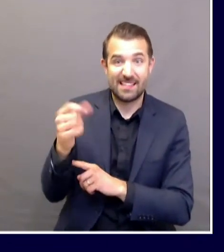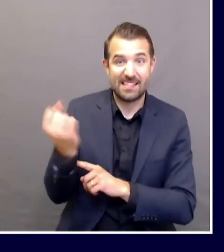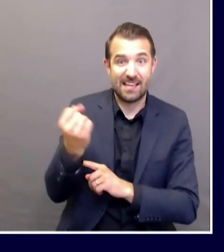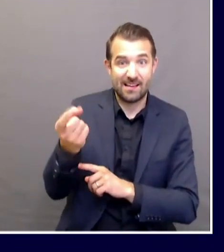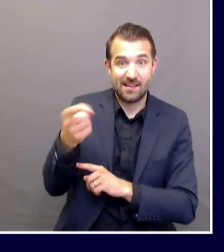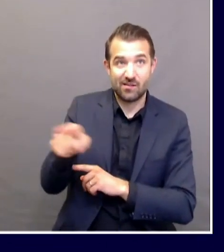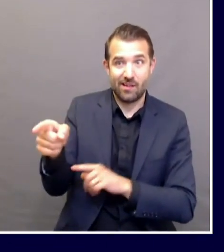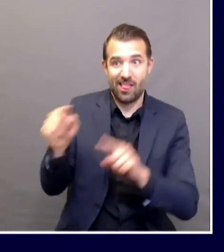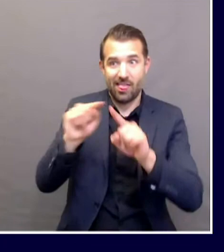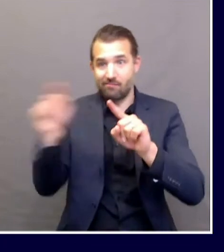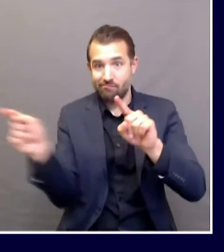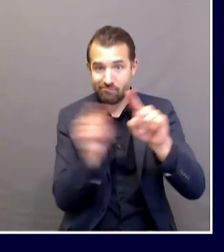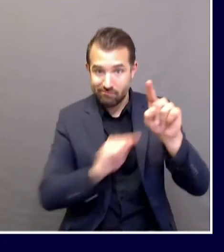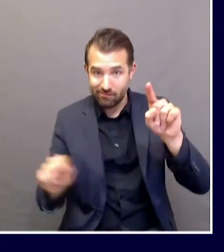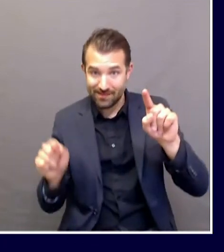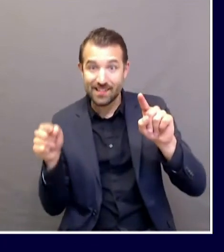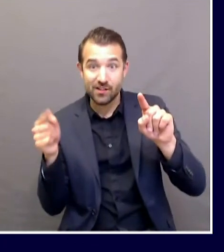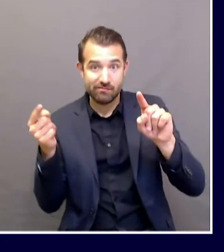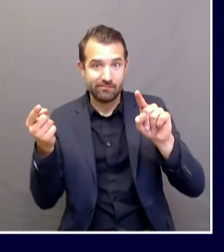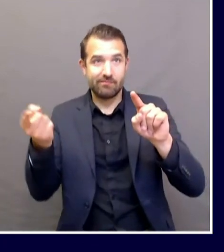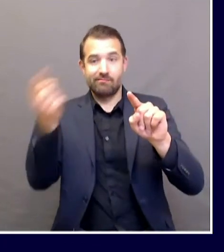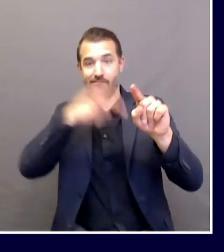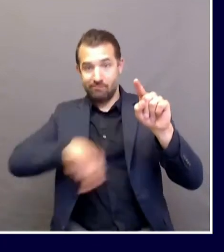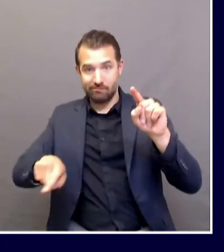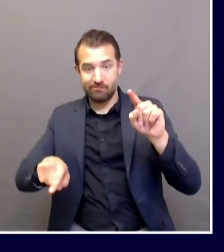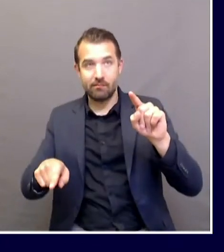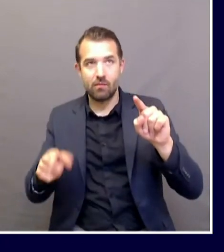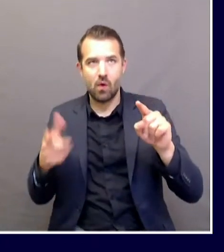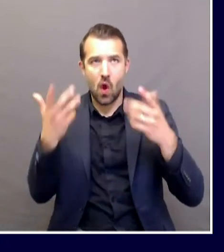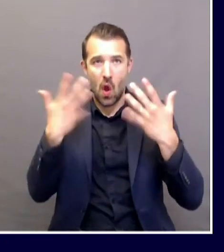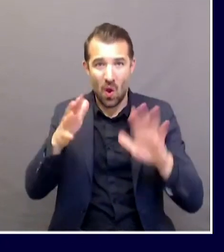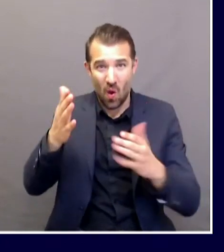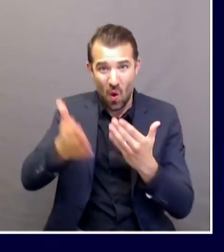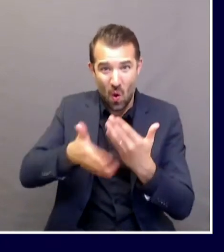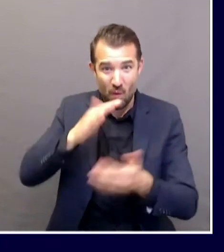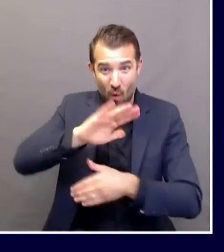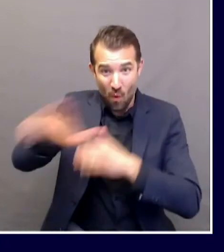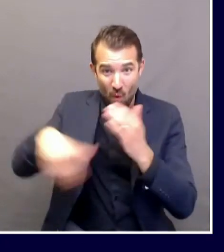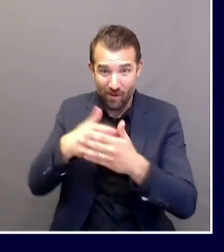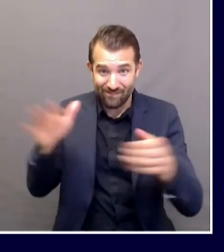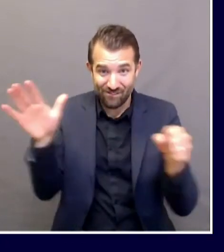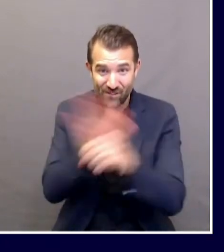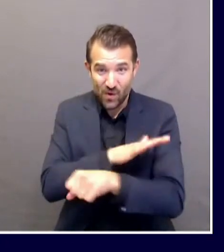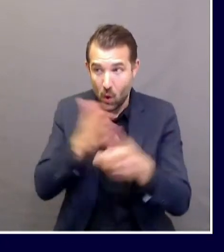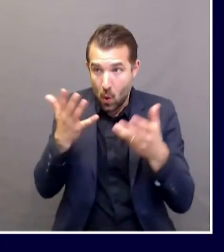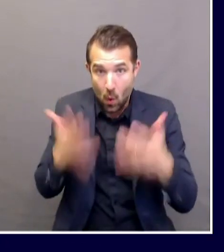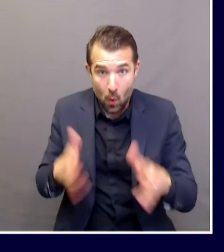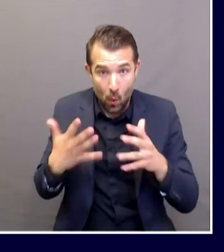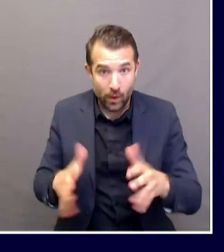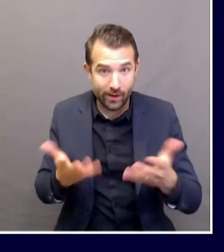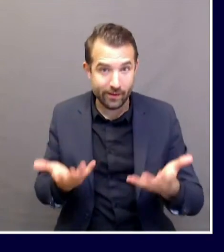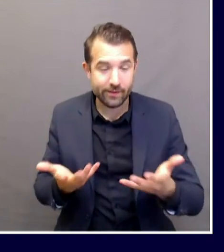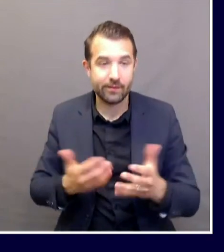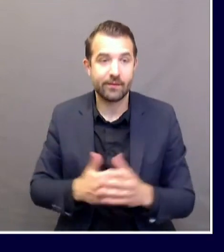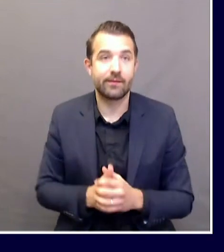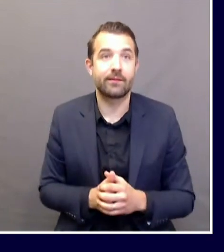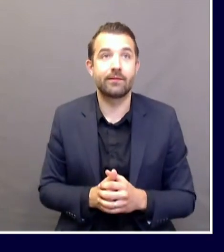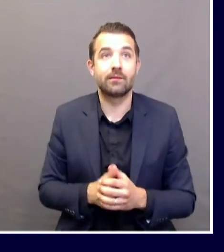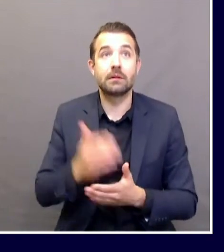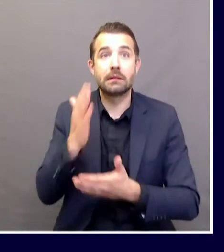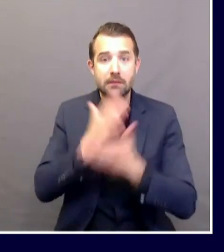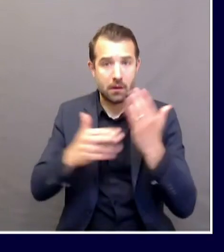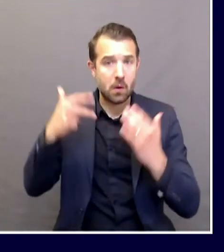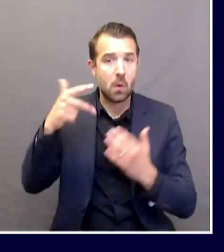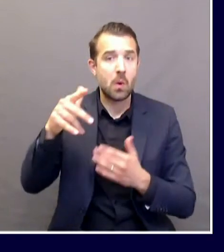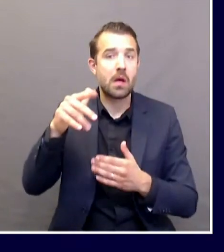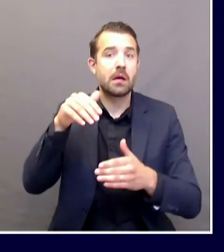well. But it's a concern, that degree of confidence or hesitancy creeping in. As we talked